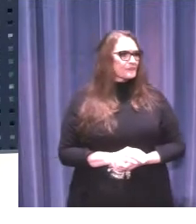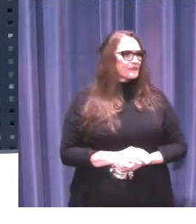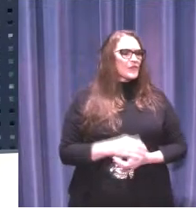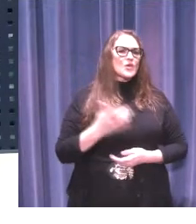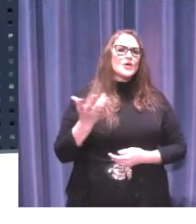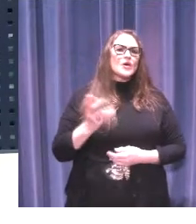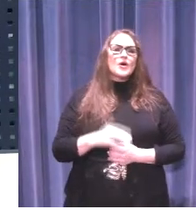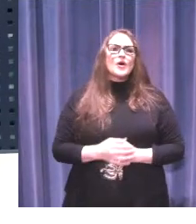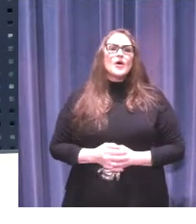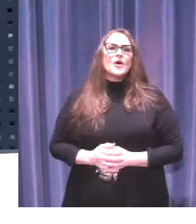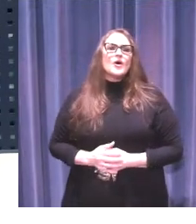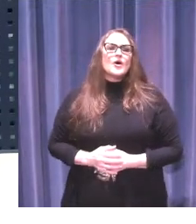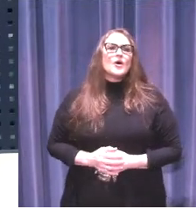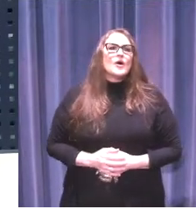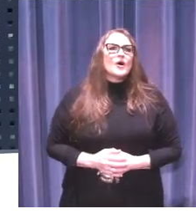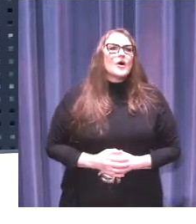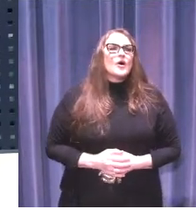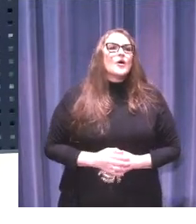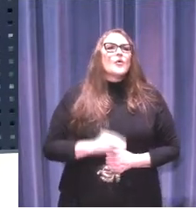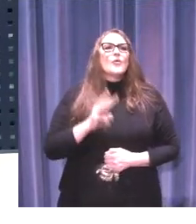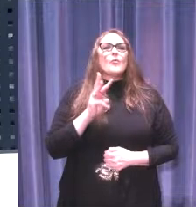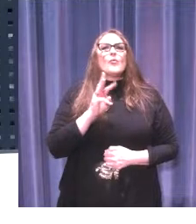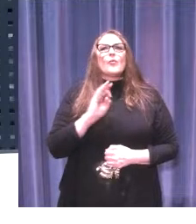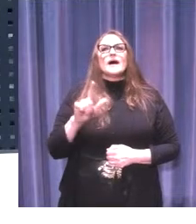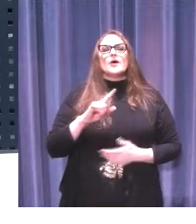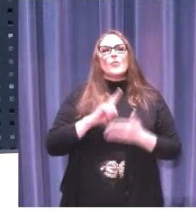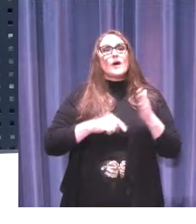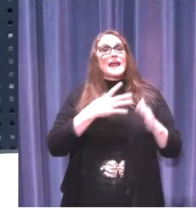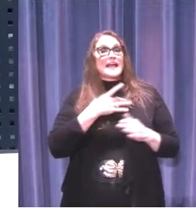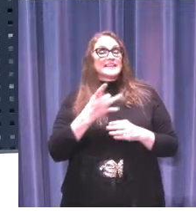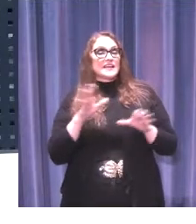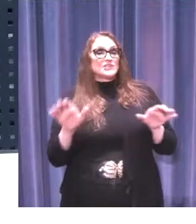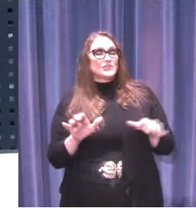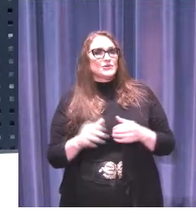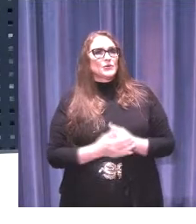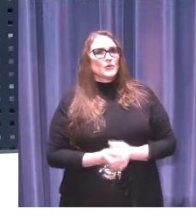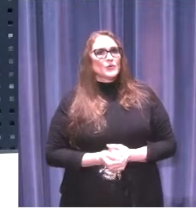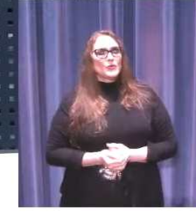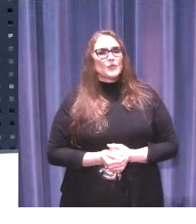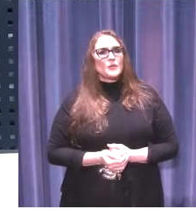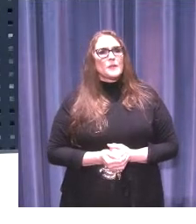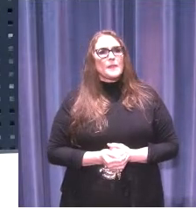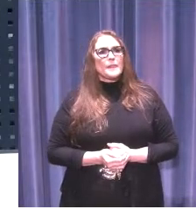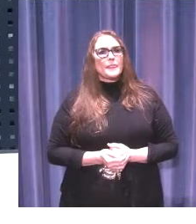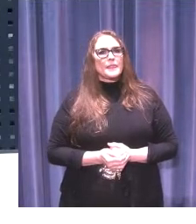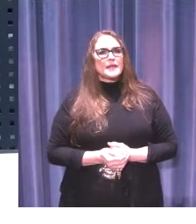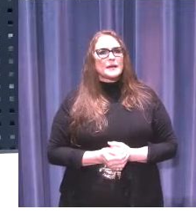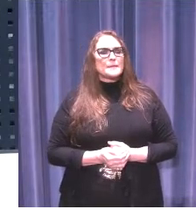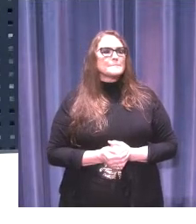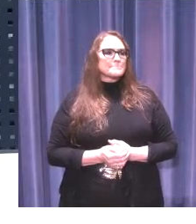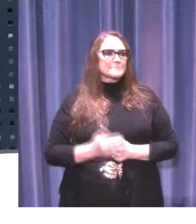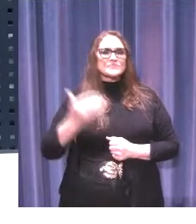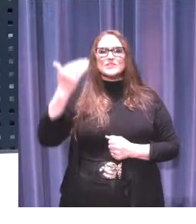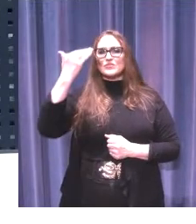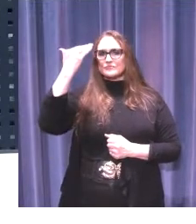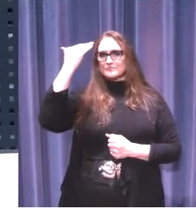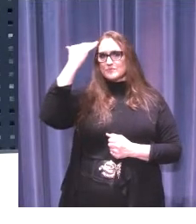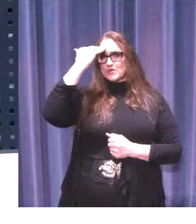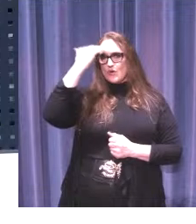Well, what I like to do is know the